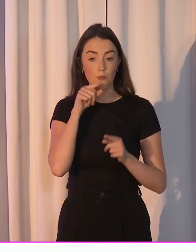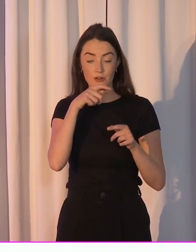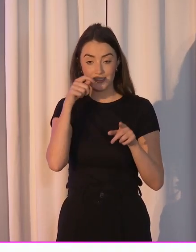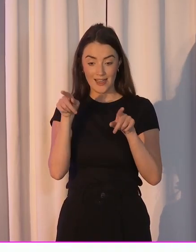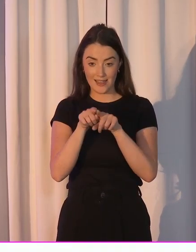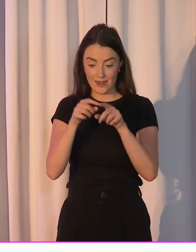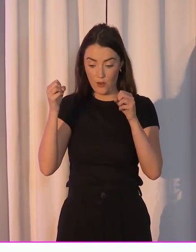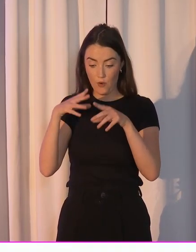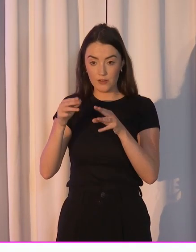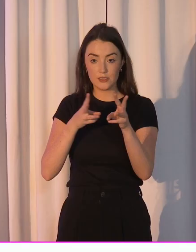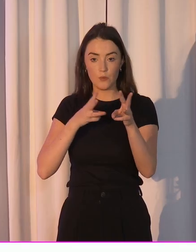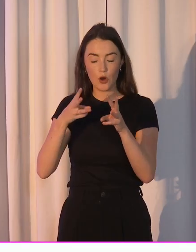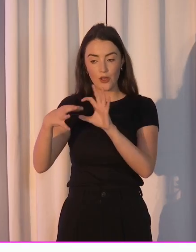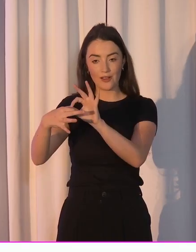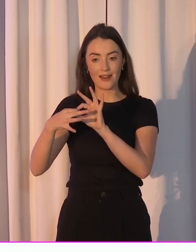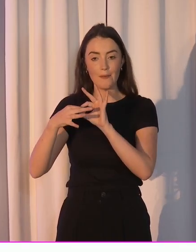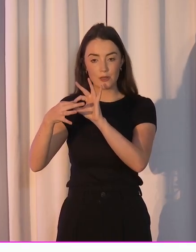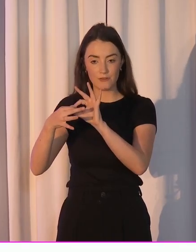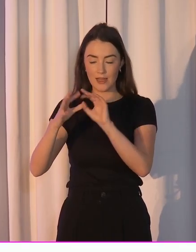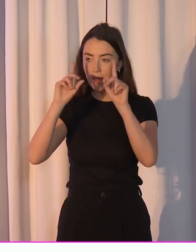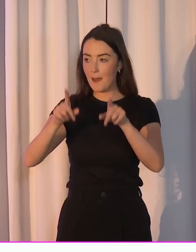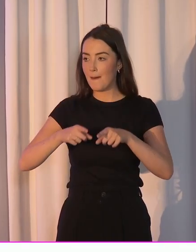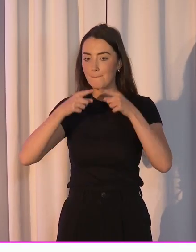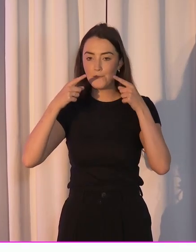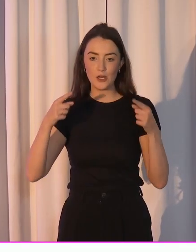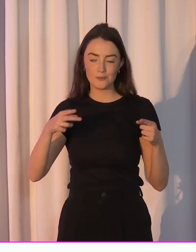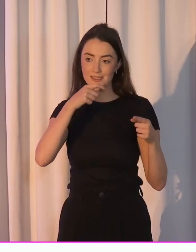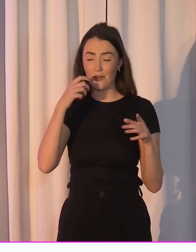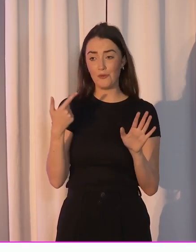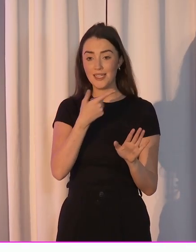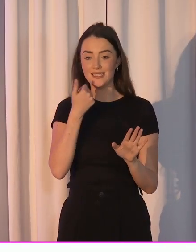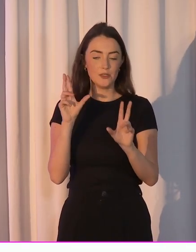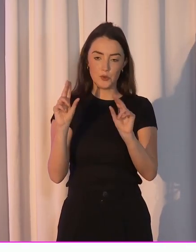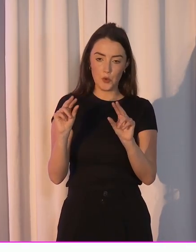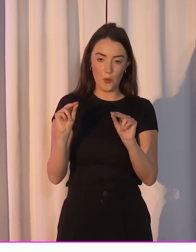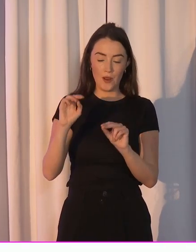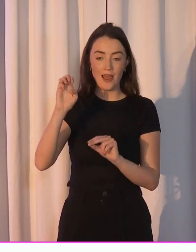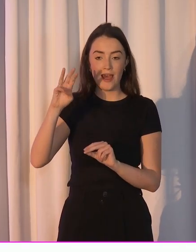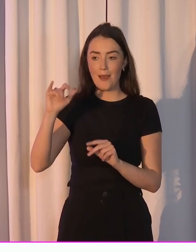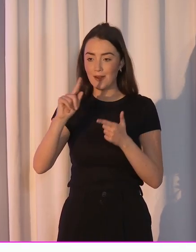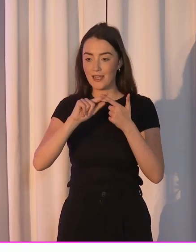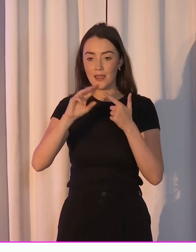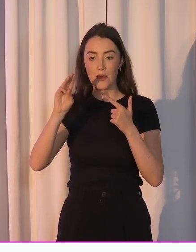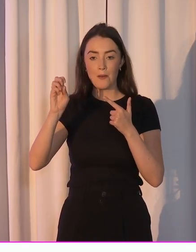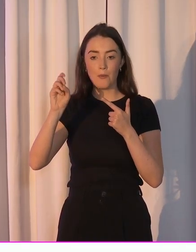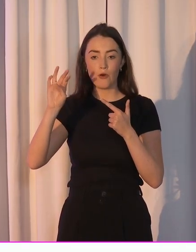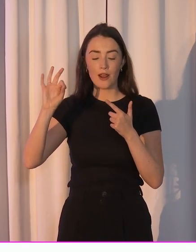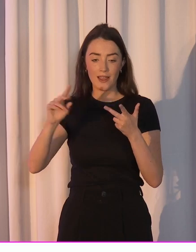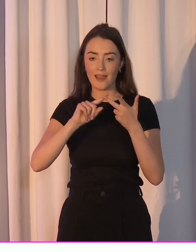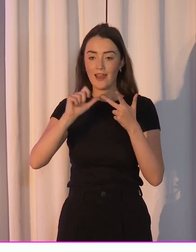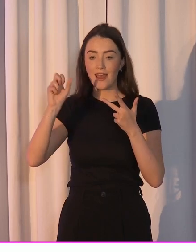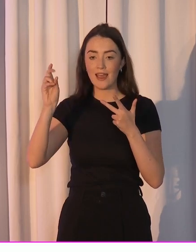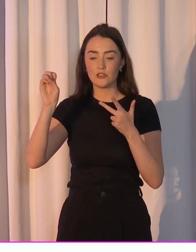work has been collaborative. It's impossible to understate, like Emily, Pollak, Adrian, so many people in the room